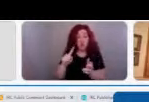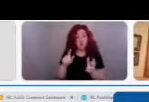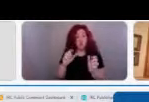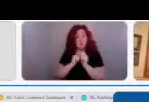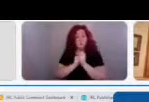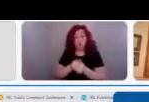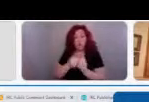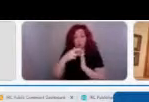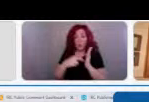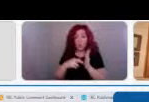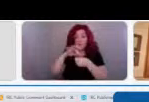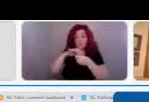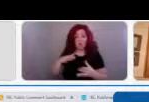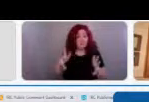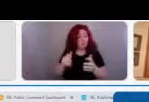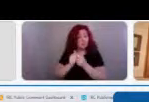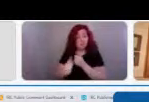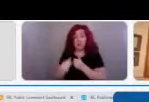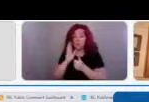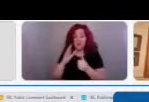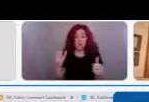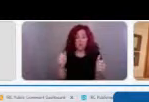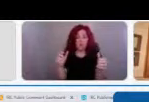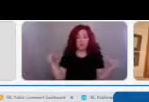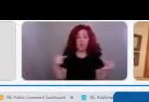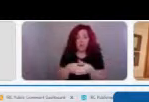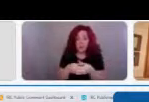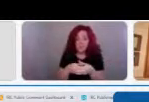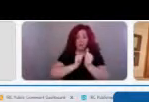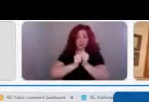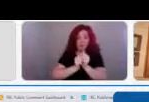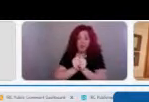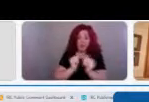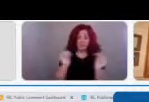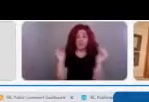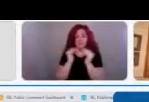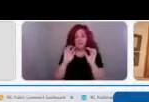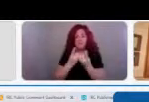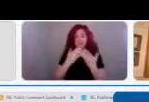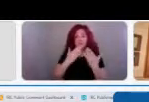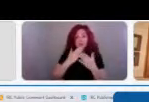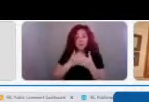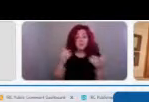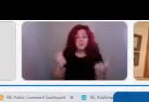have compact competitive and fair districts thank you so much